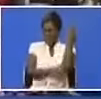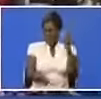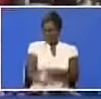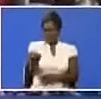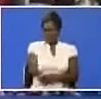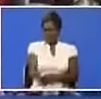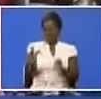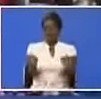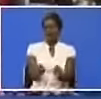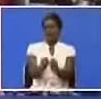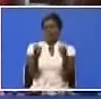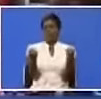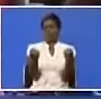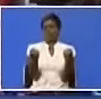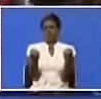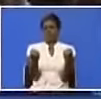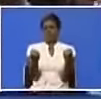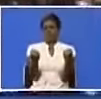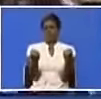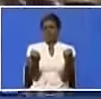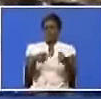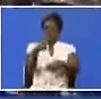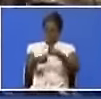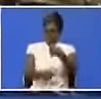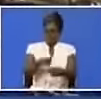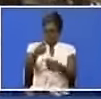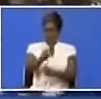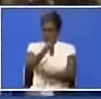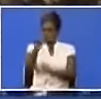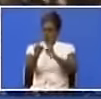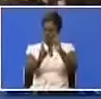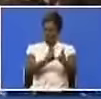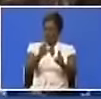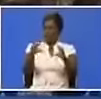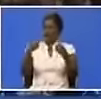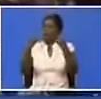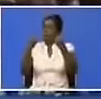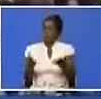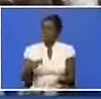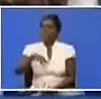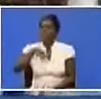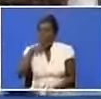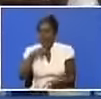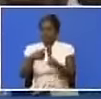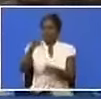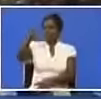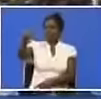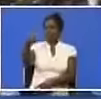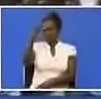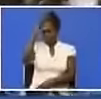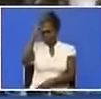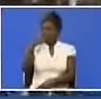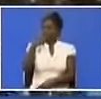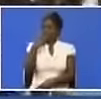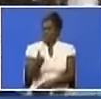to ever hit the Kenya Defense Forces on foreign soil continues to raise questions as to the number of casualties. But the Jubilee administration, led